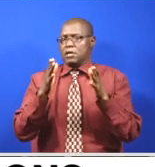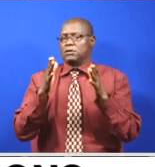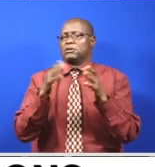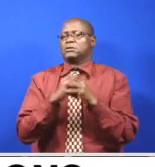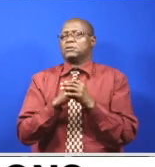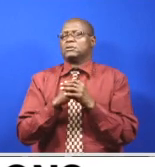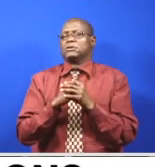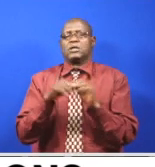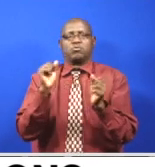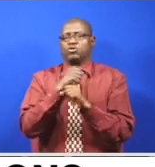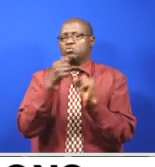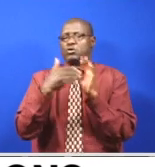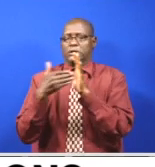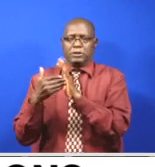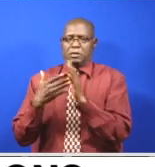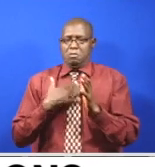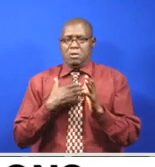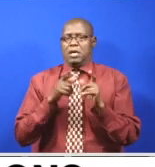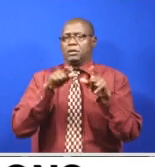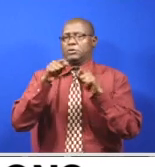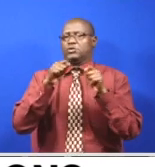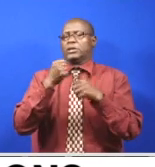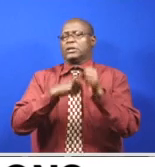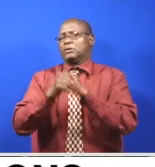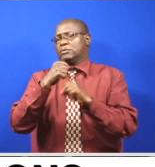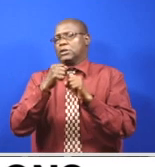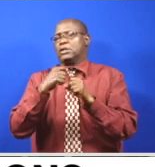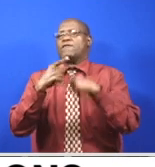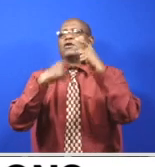my administration from initiating development